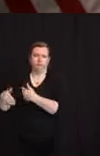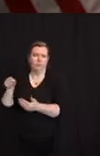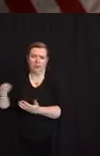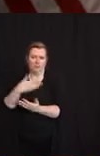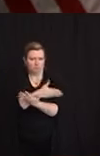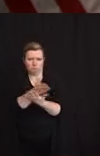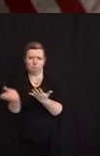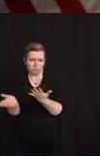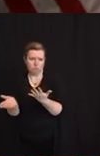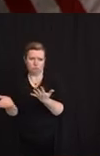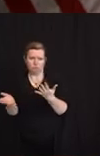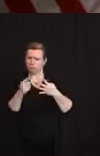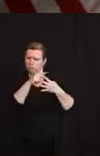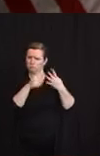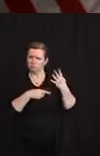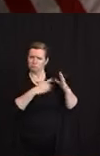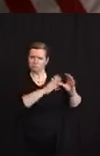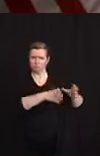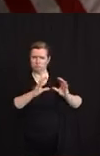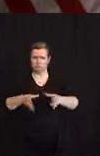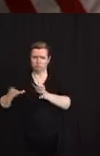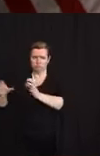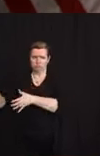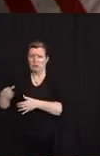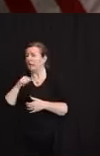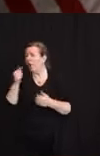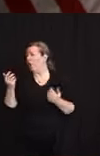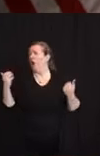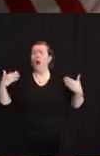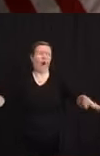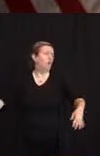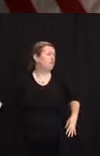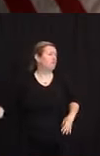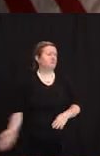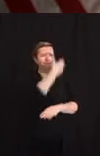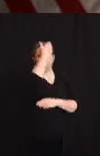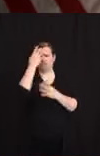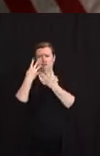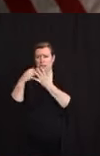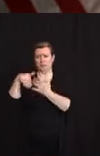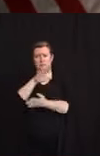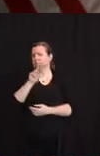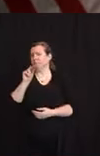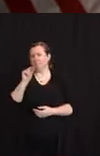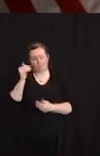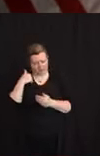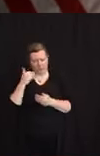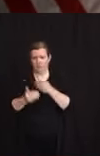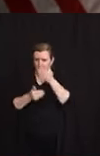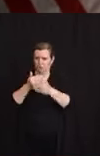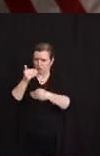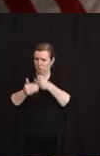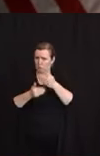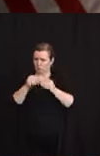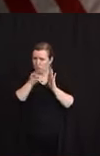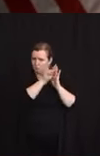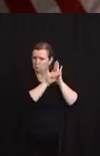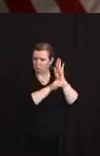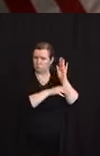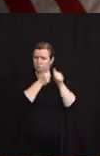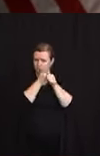to get this right. Pat mentioned Carole Johnson in Human Services. Human Services is very much a part of this because we can't just